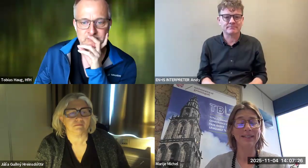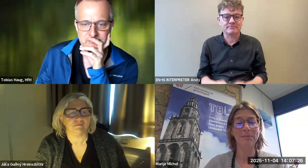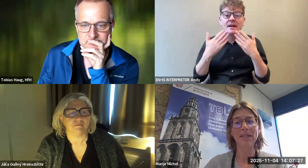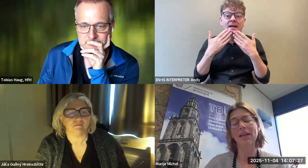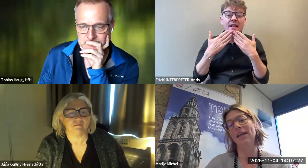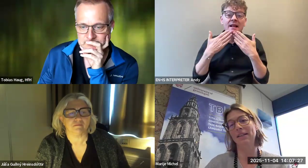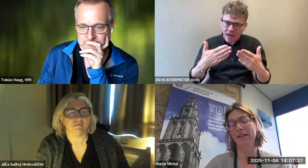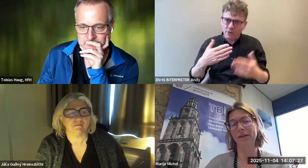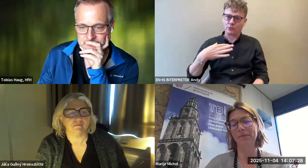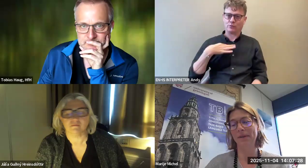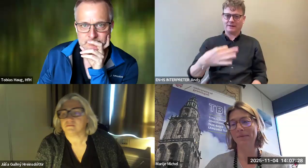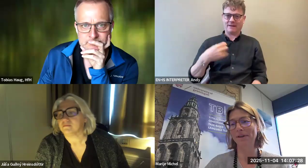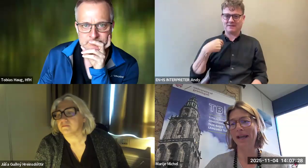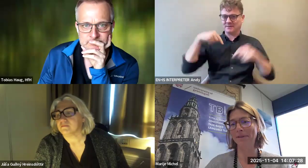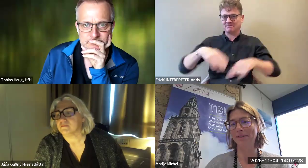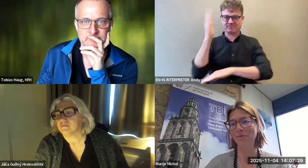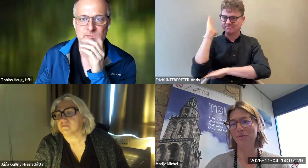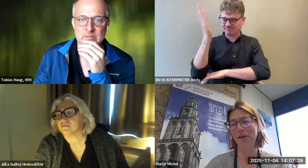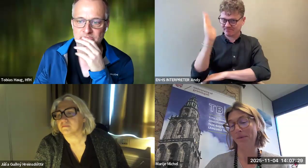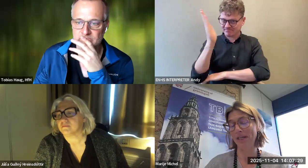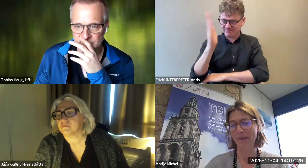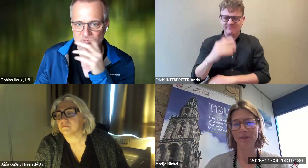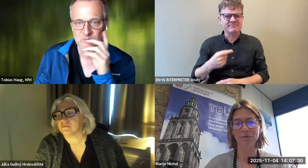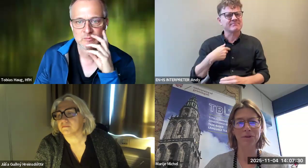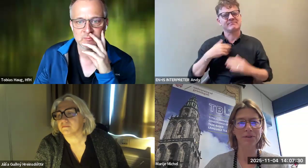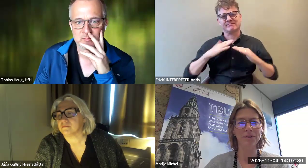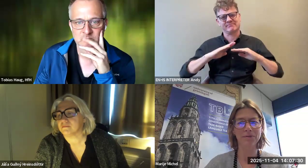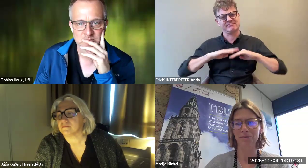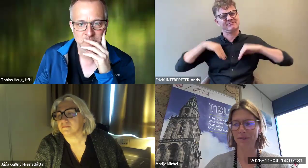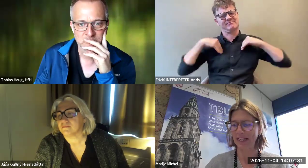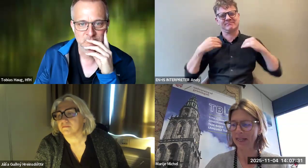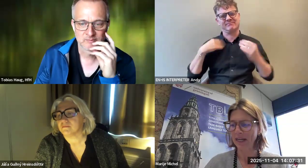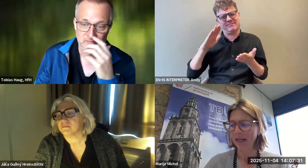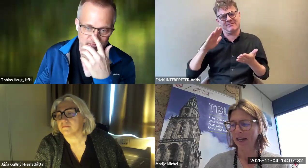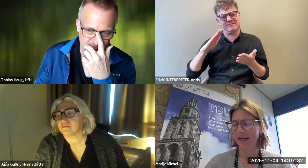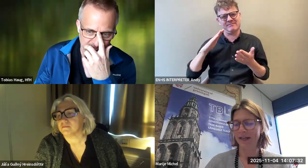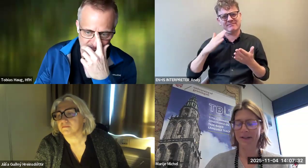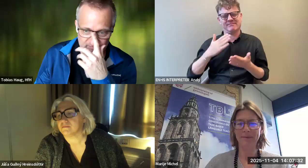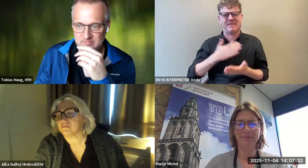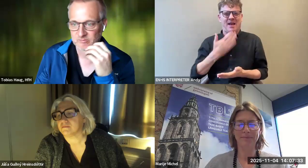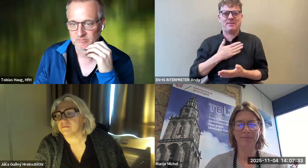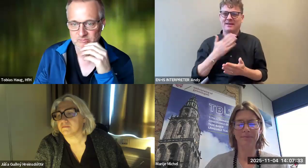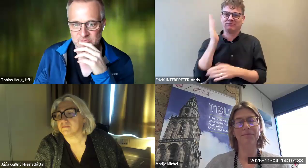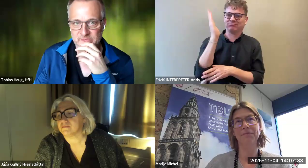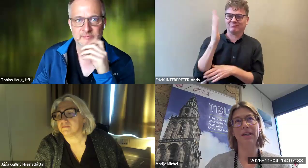you for inviting me, and I'm really happy to be able to talk to you today.